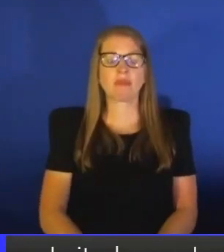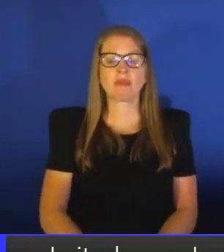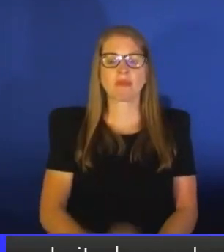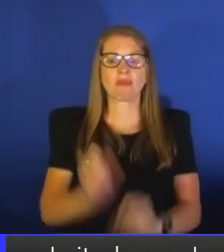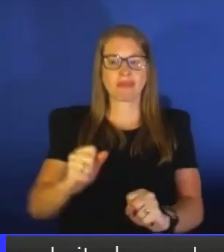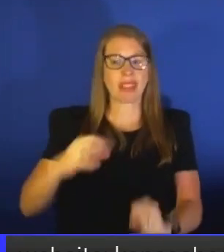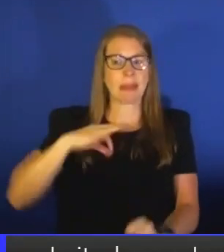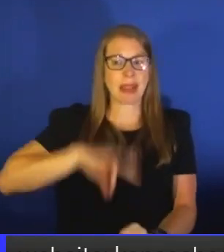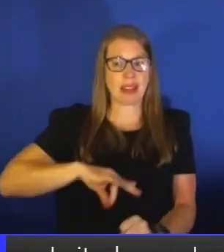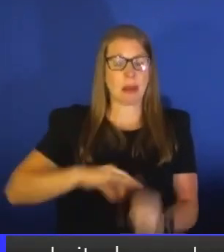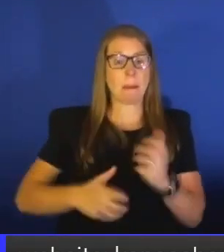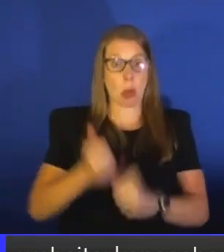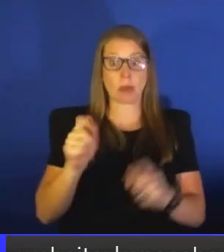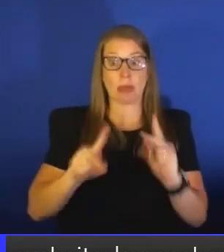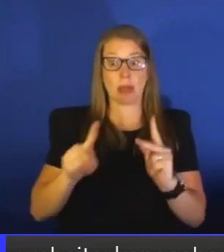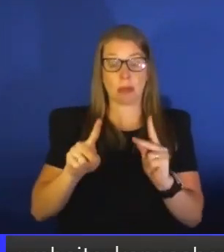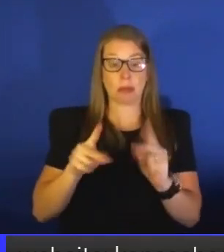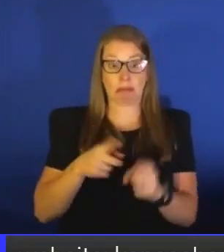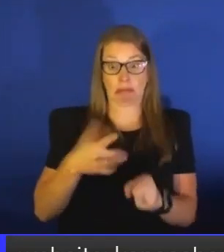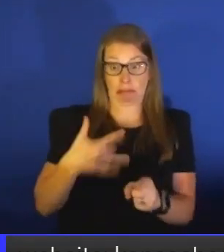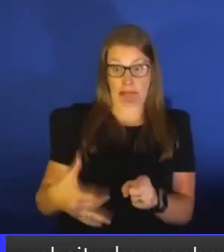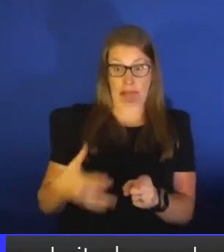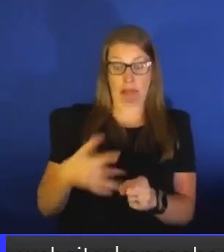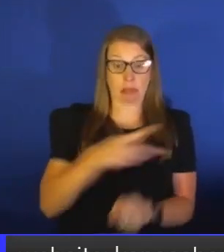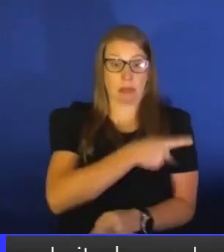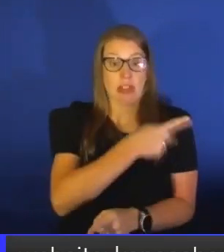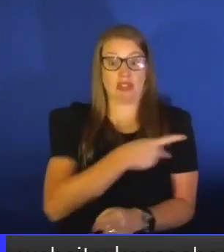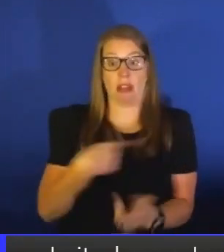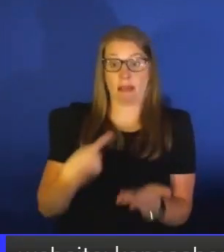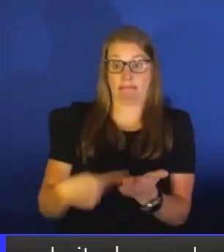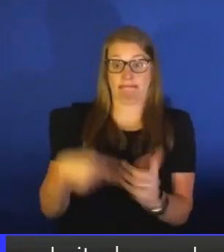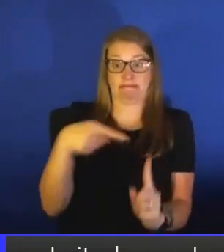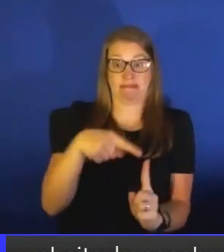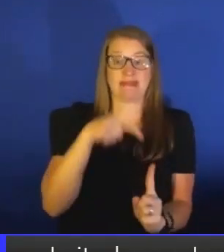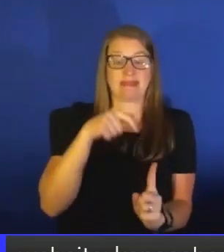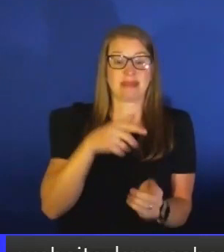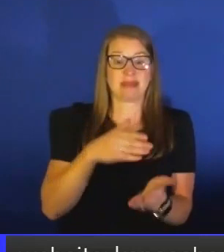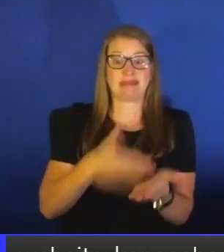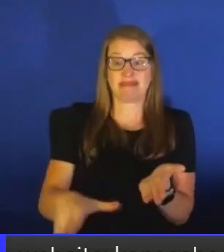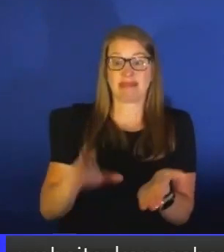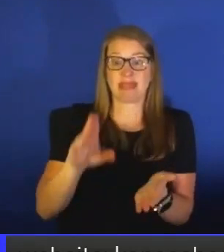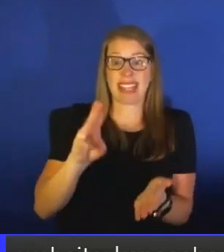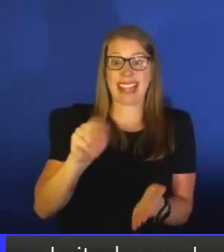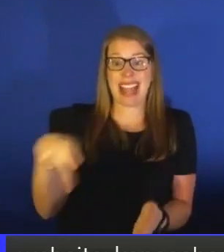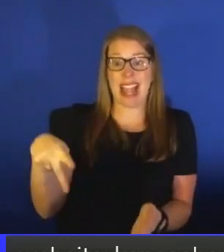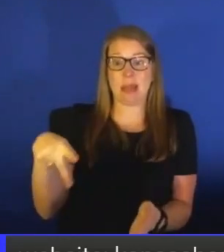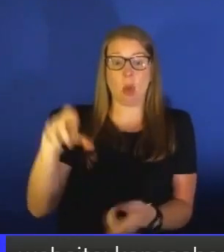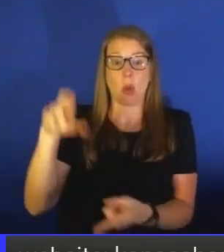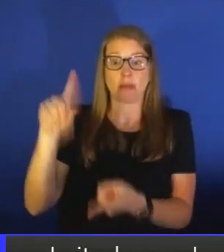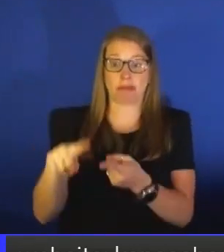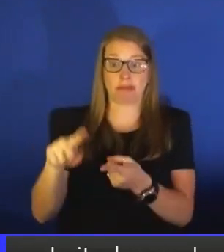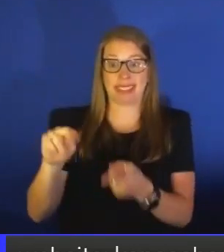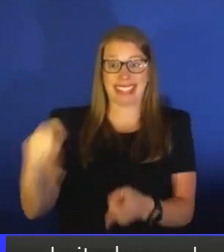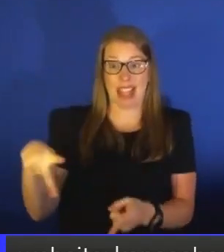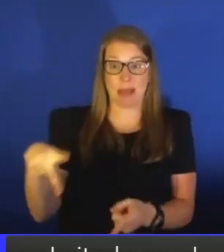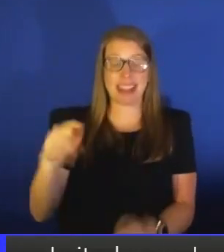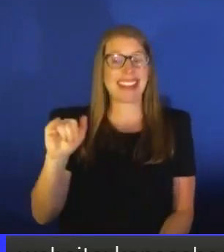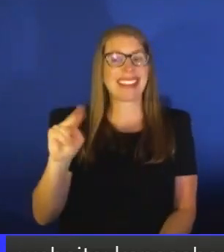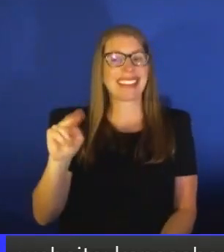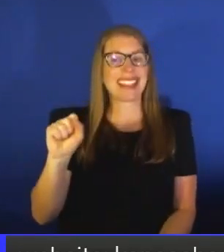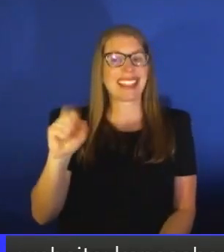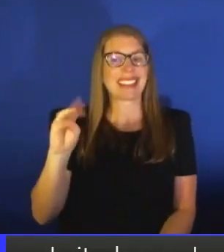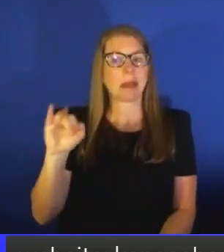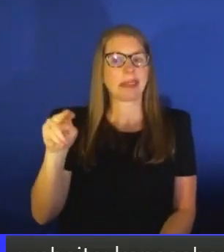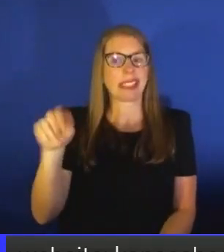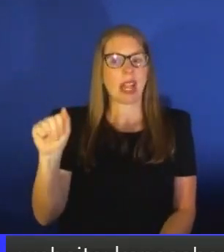of people. The main patients that I talk about either not napping or minimizing napping are ones that have insomnia, because what you'll start doing, I only